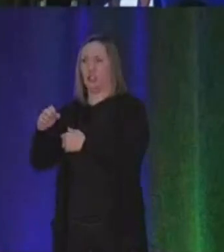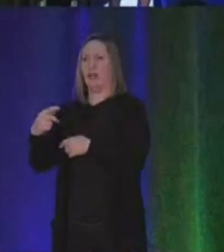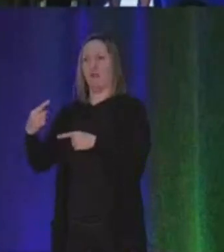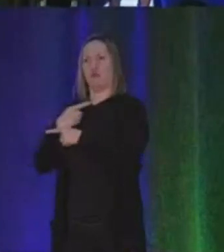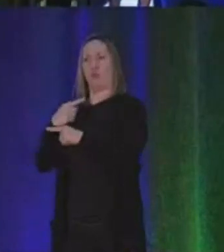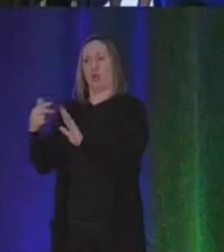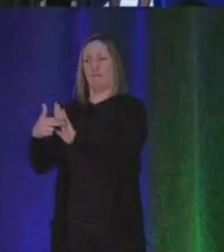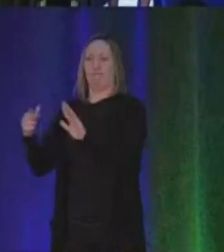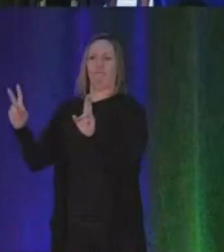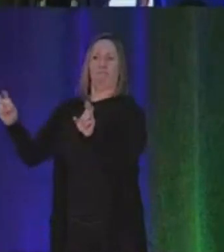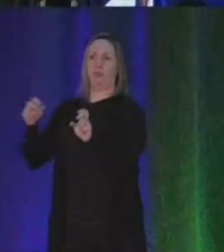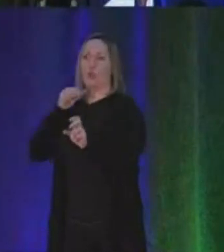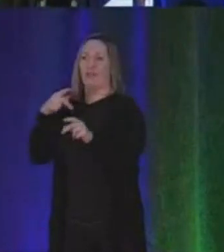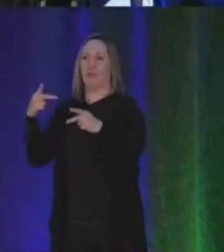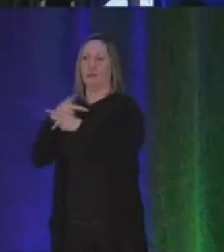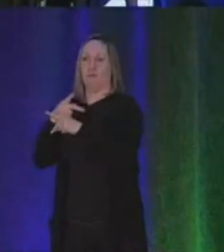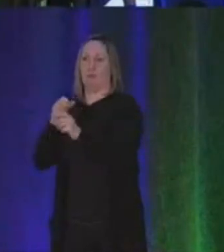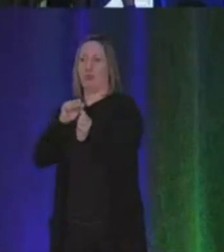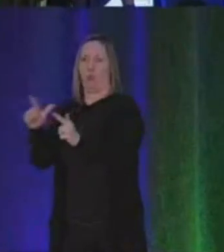to be recomputed all the time.